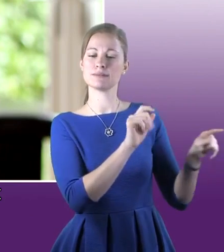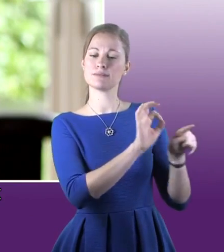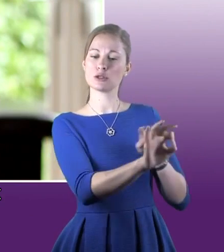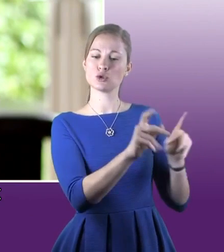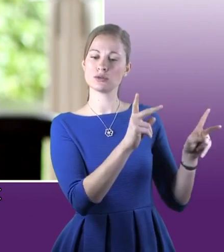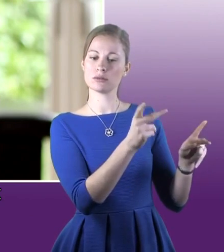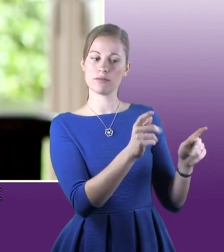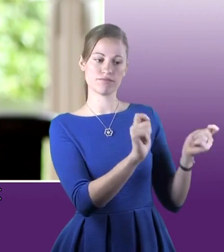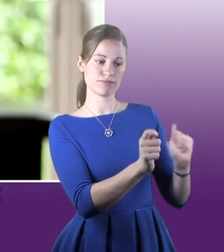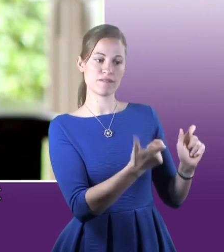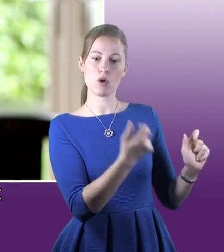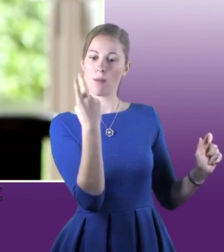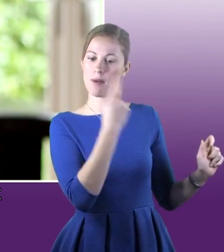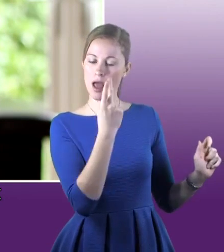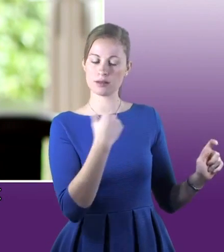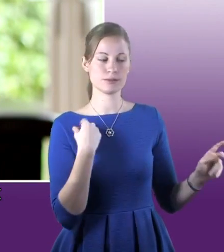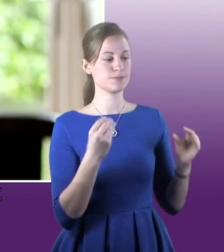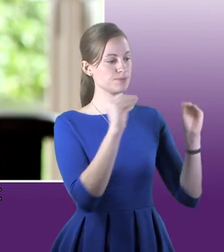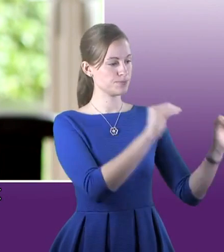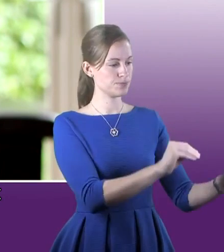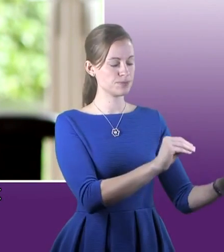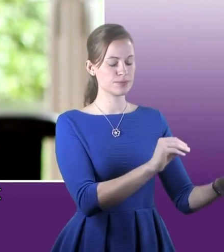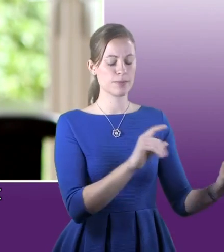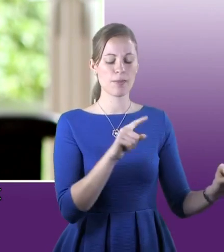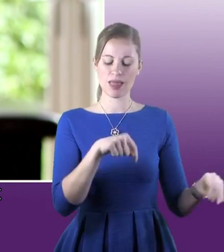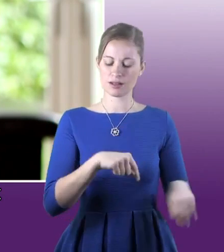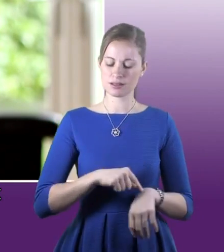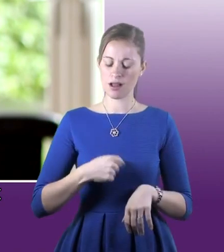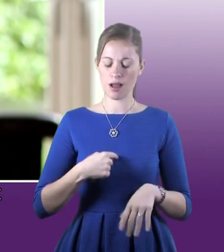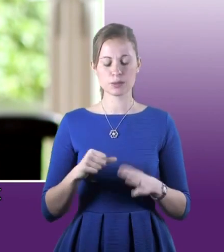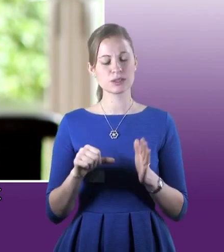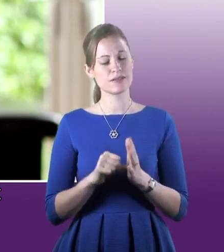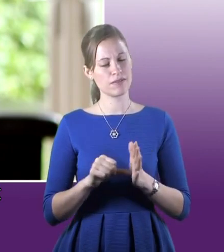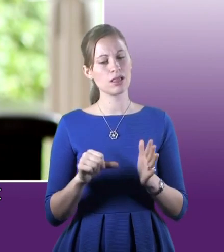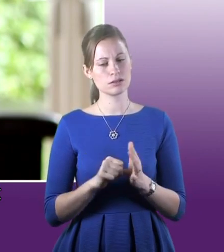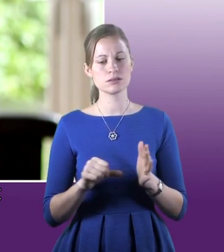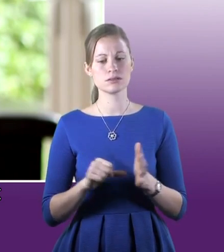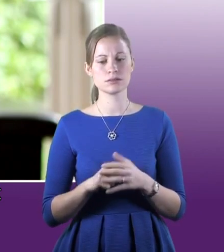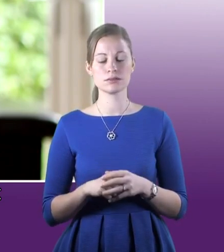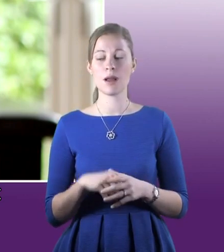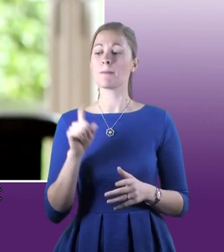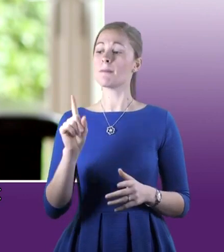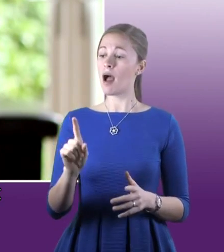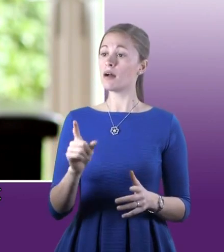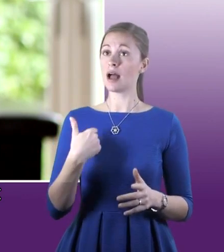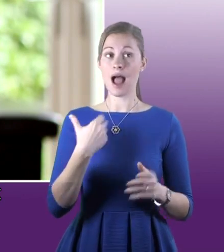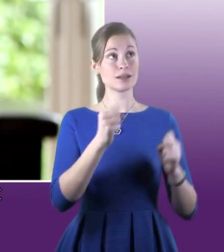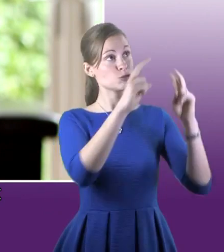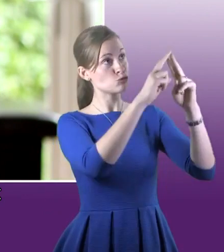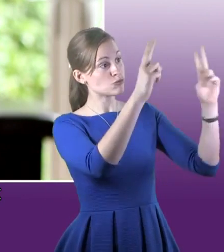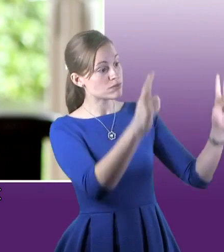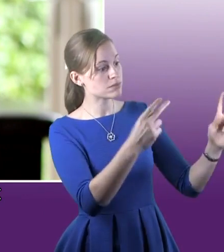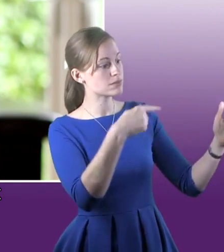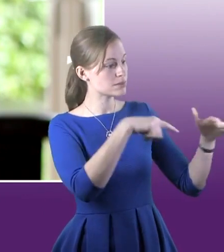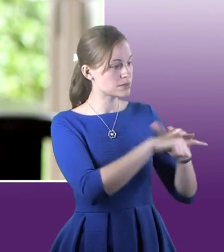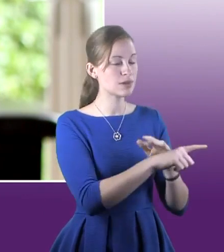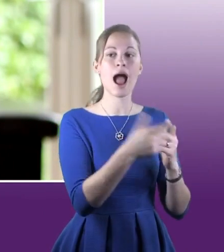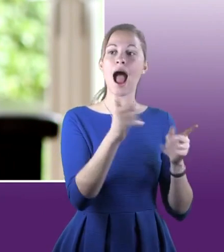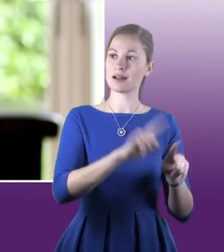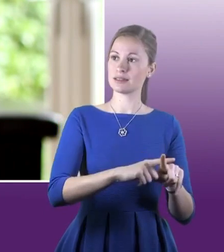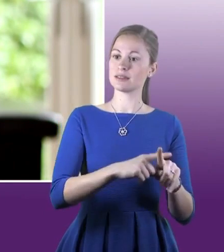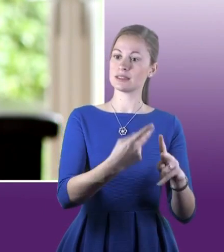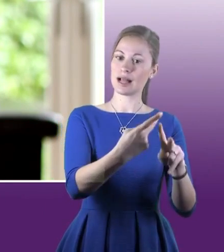It was a difficult time, as you can imagine. But at least I had a roof over my head and some